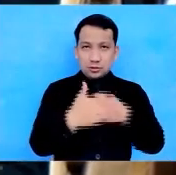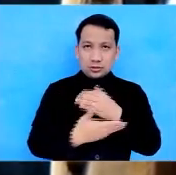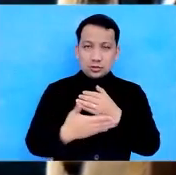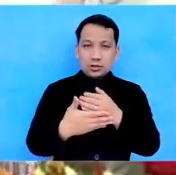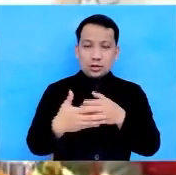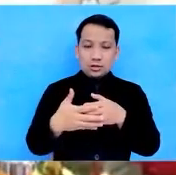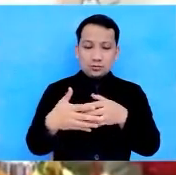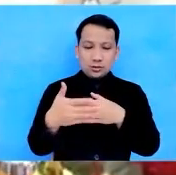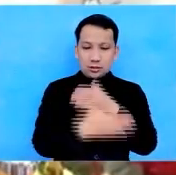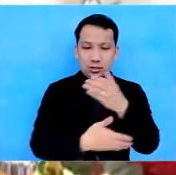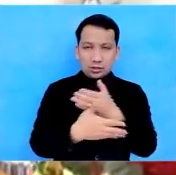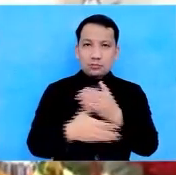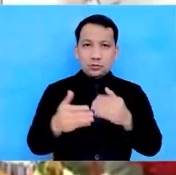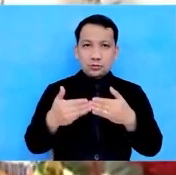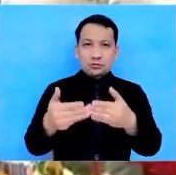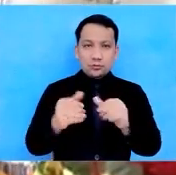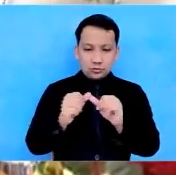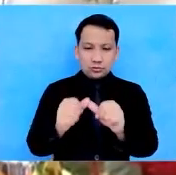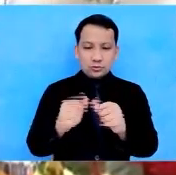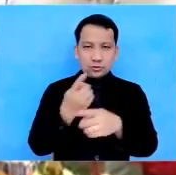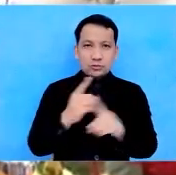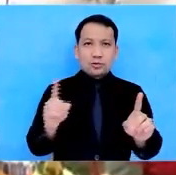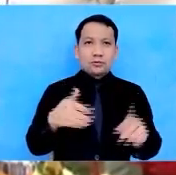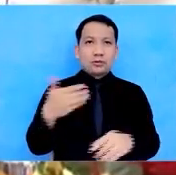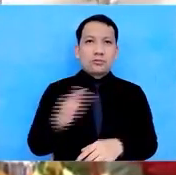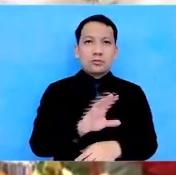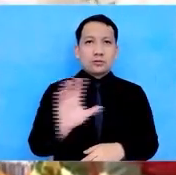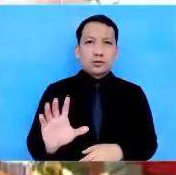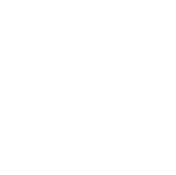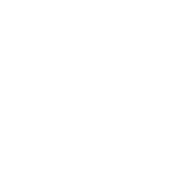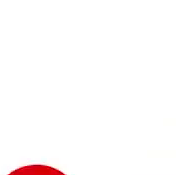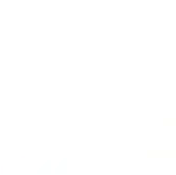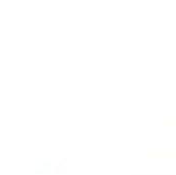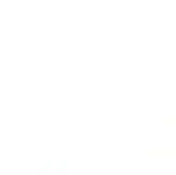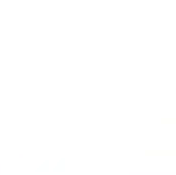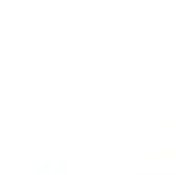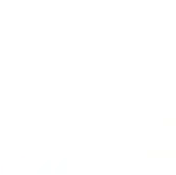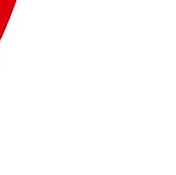demokrasya. Nagbabalita mula sa Frontline, Maricel Halili, News 5.